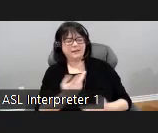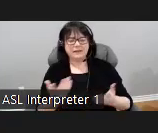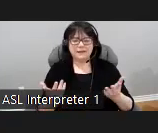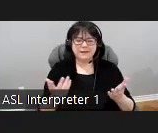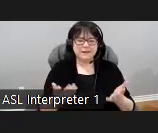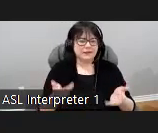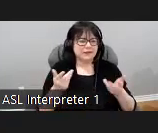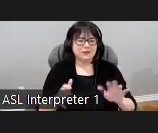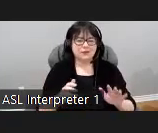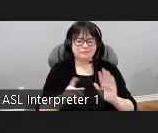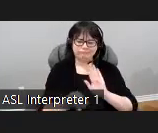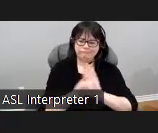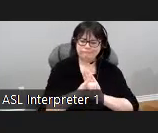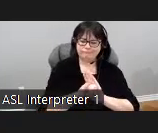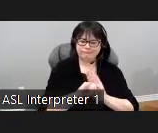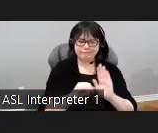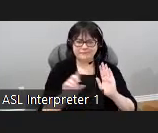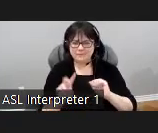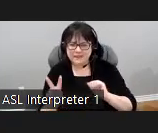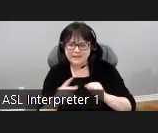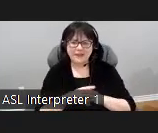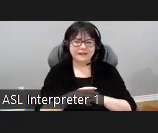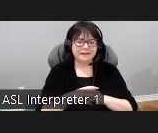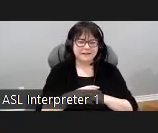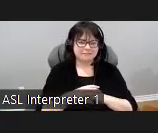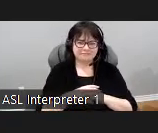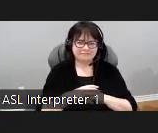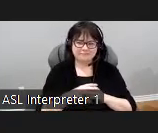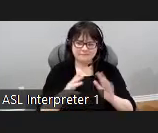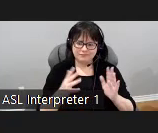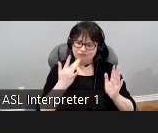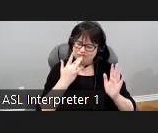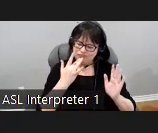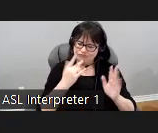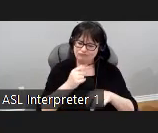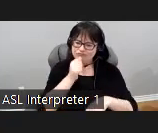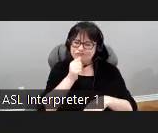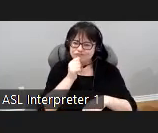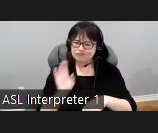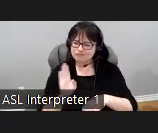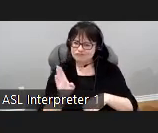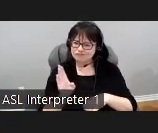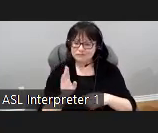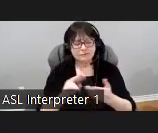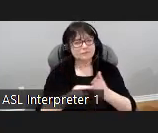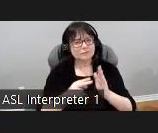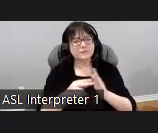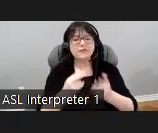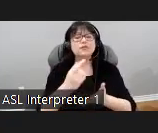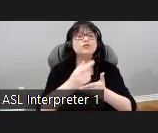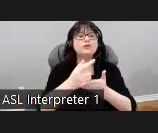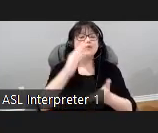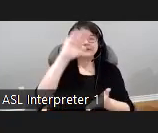outed, that this is happening is likely. And there's, going to be fewer resources. And then at a social